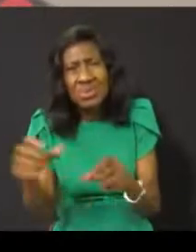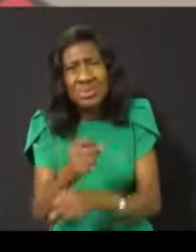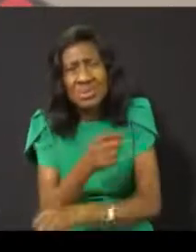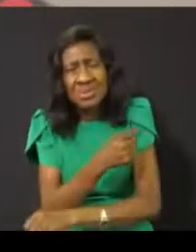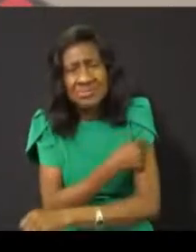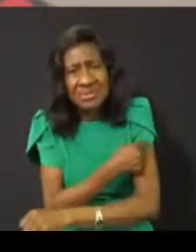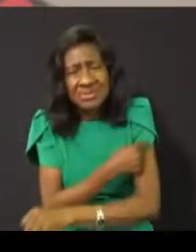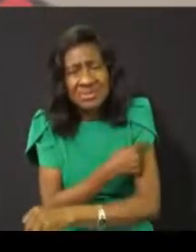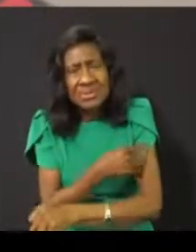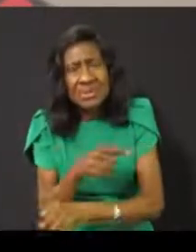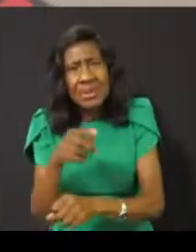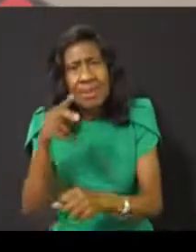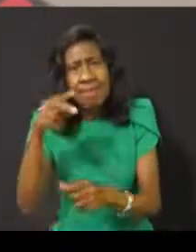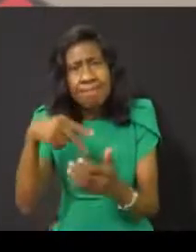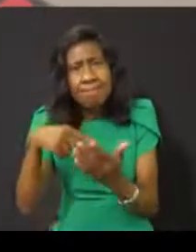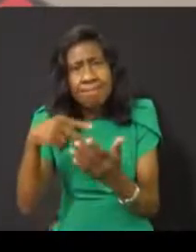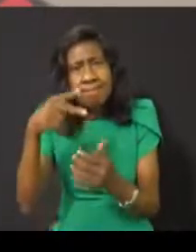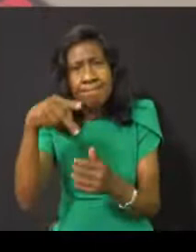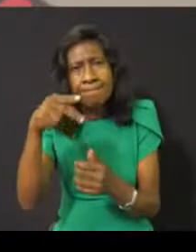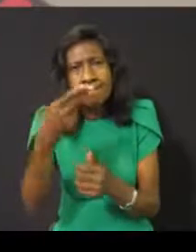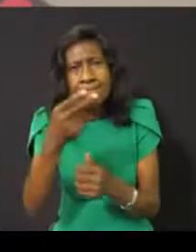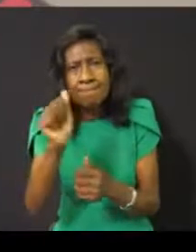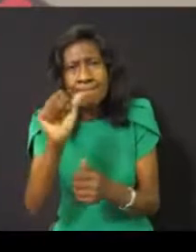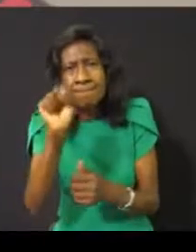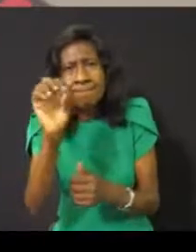Phase 5 did provide for